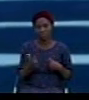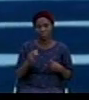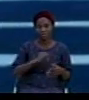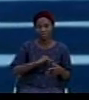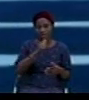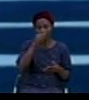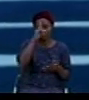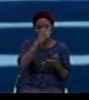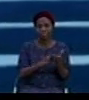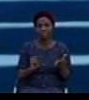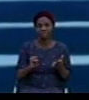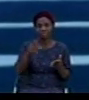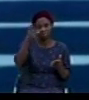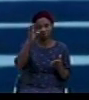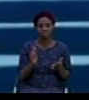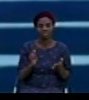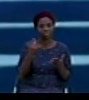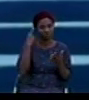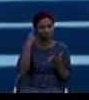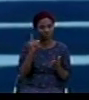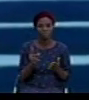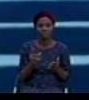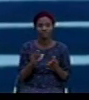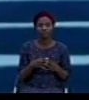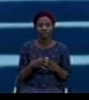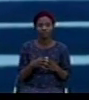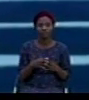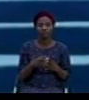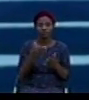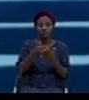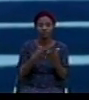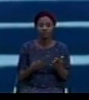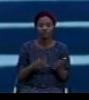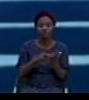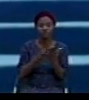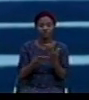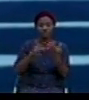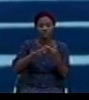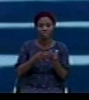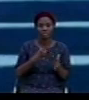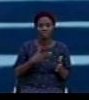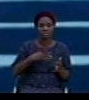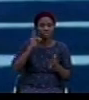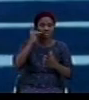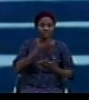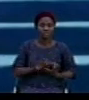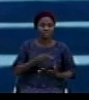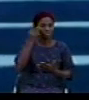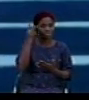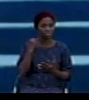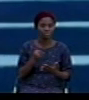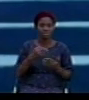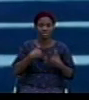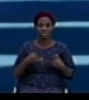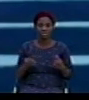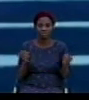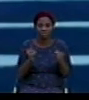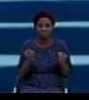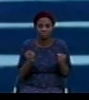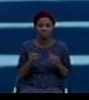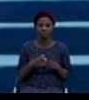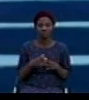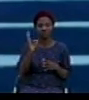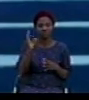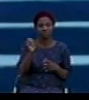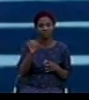for. Like 4 days before the crusade started, my daughter was running temperature, and if I don't give antibiotic, she's not